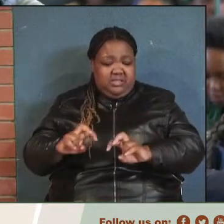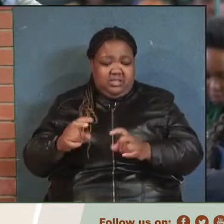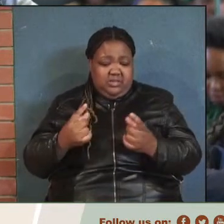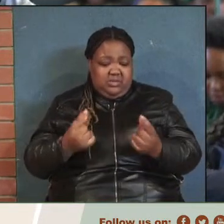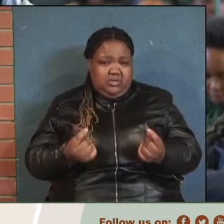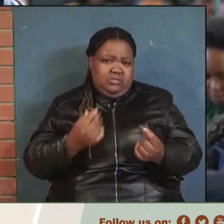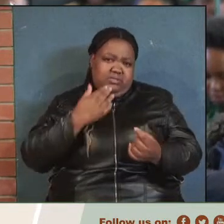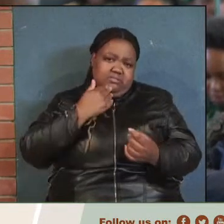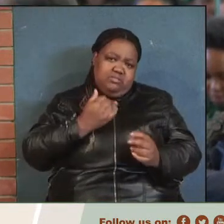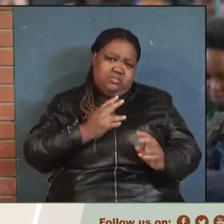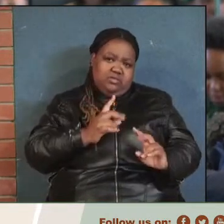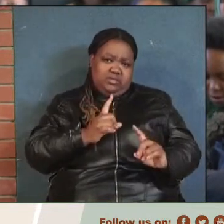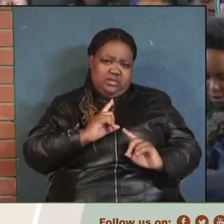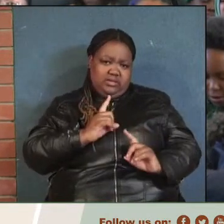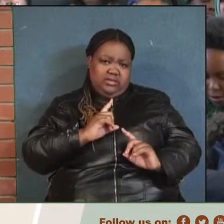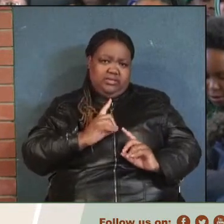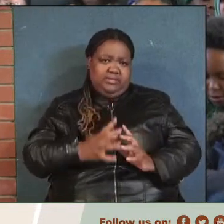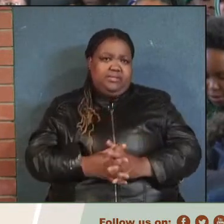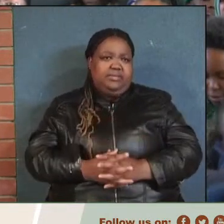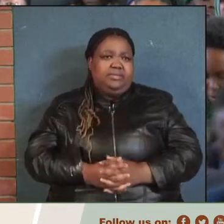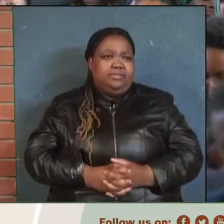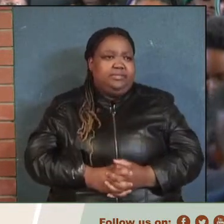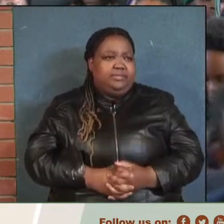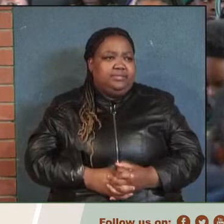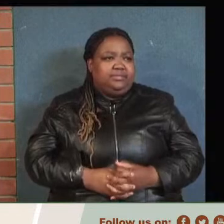answer me. Thank you.